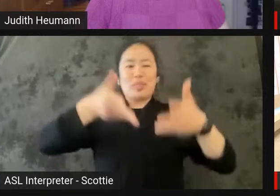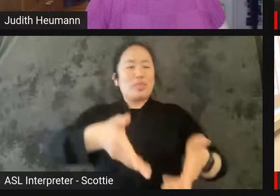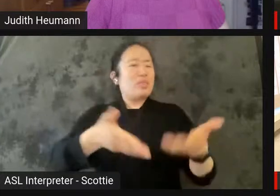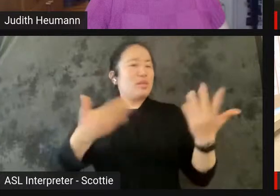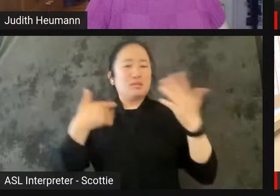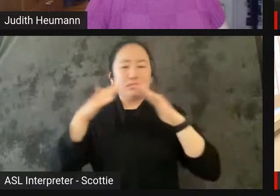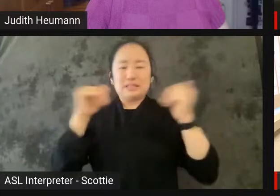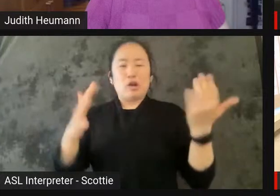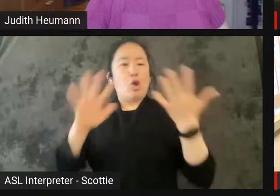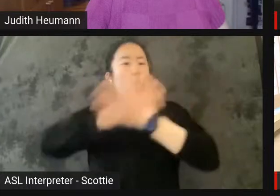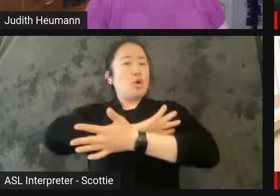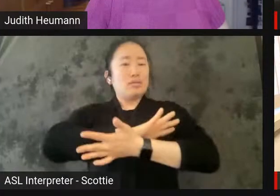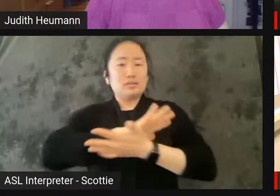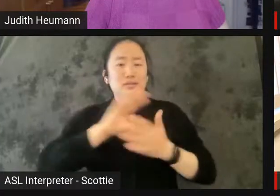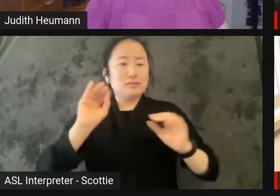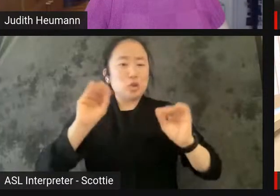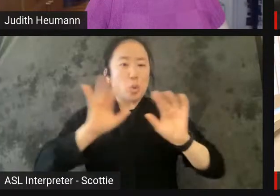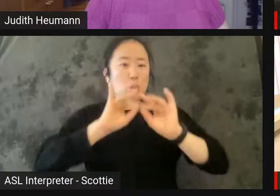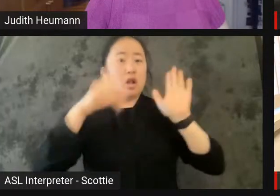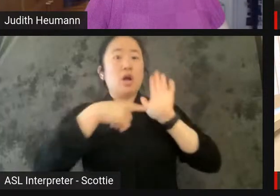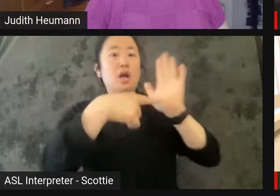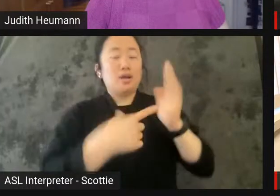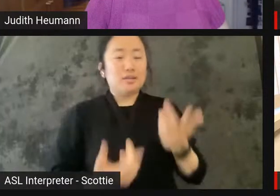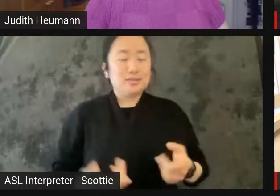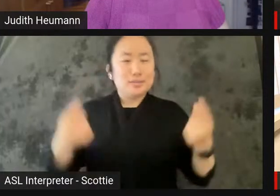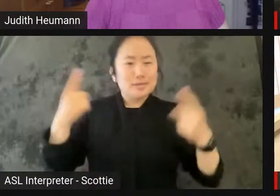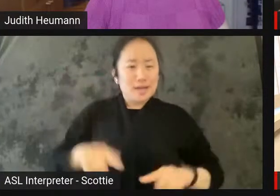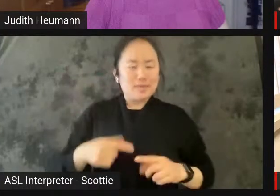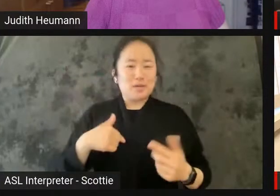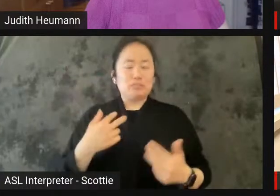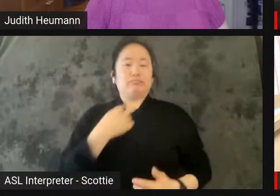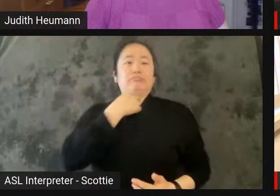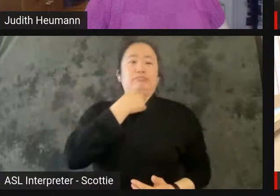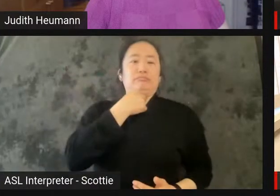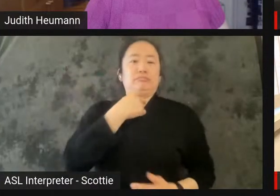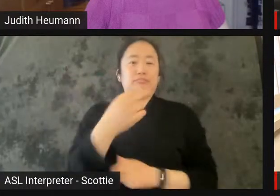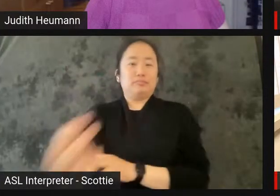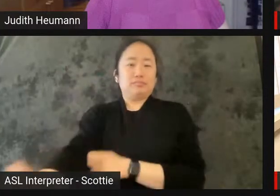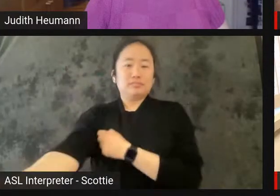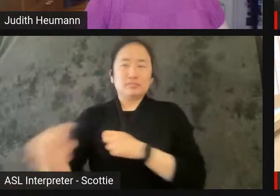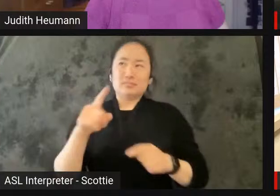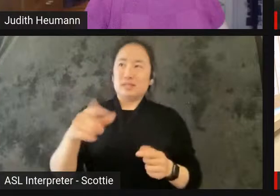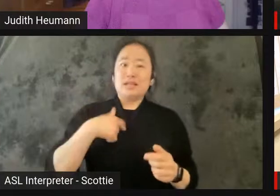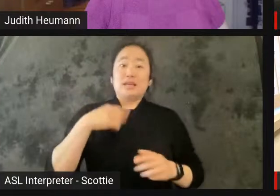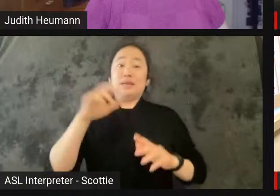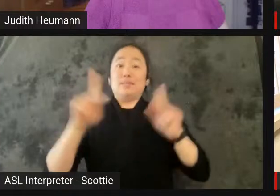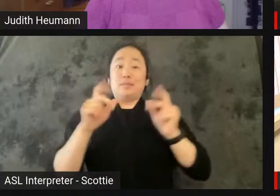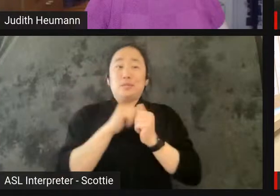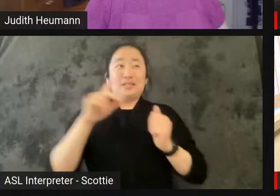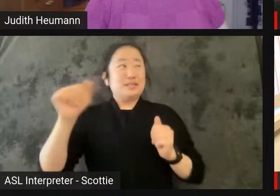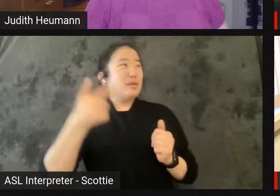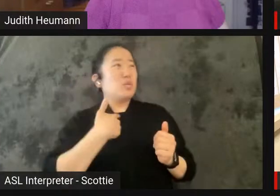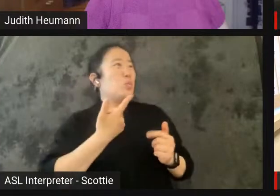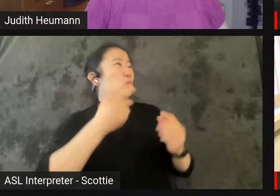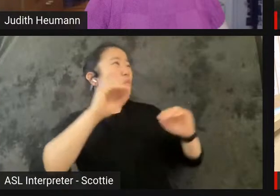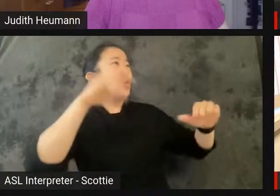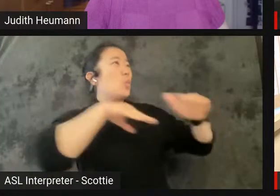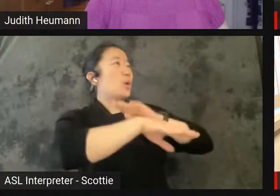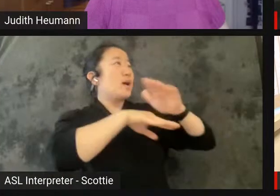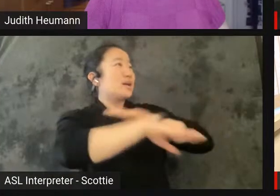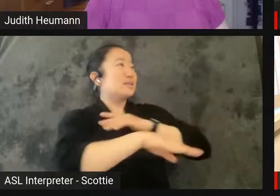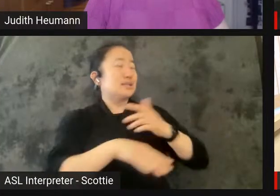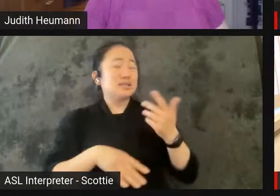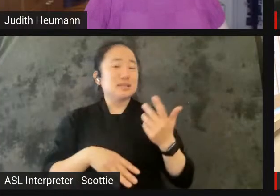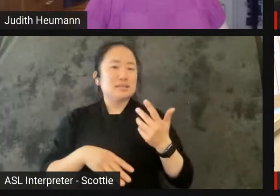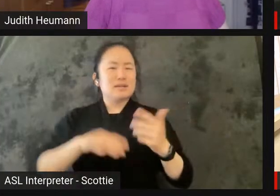catch-22 where people with disabilities were saying, we're not allowed access, but everybody was saying, but nobody's saying that you're not allowed access.